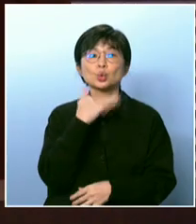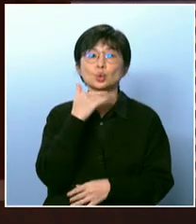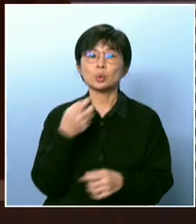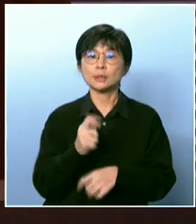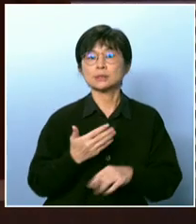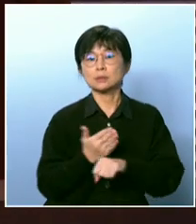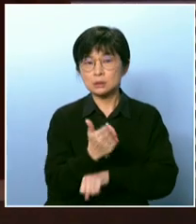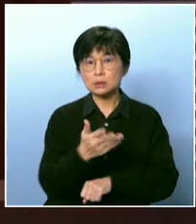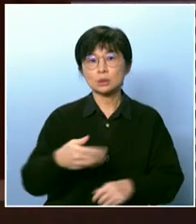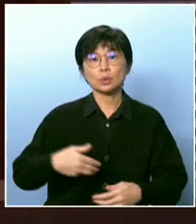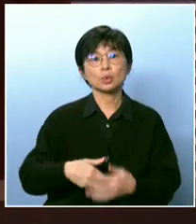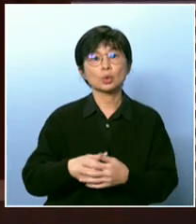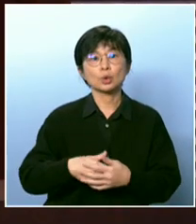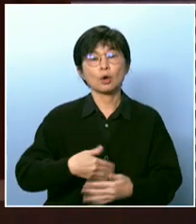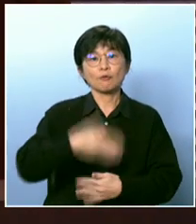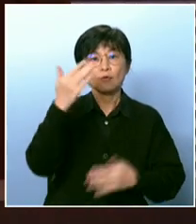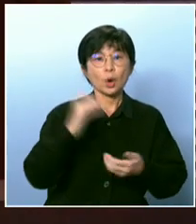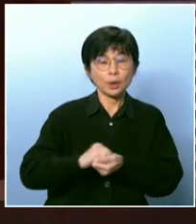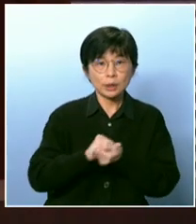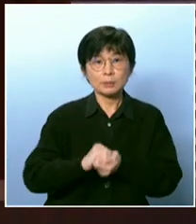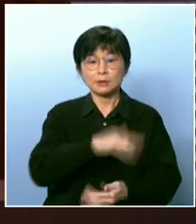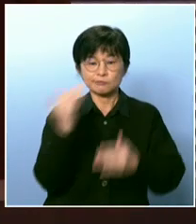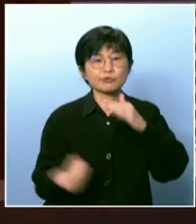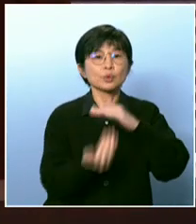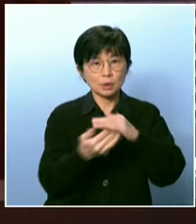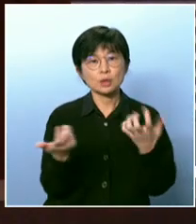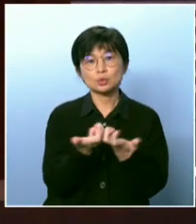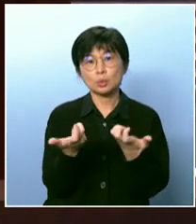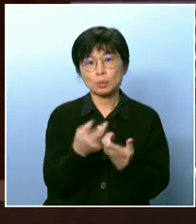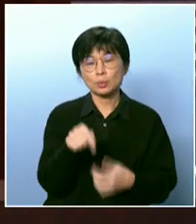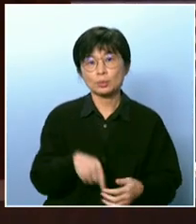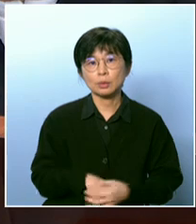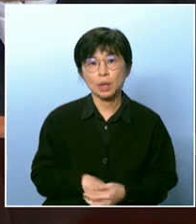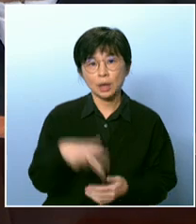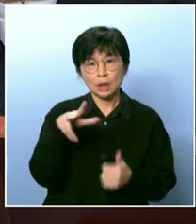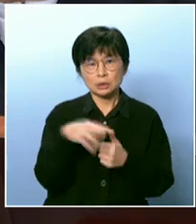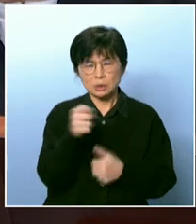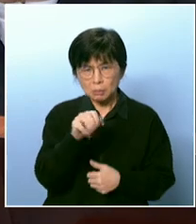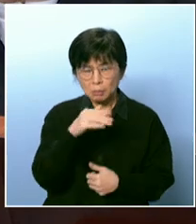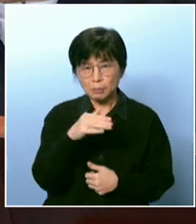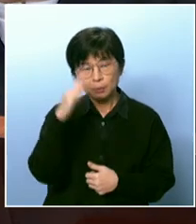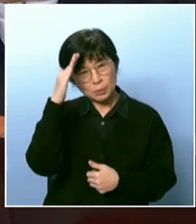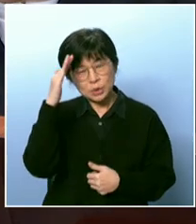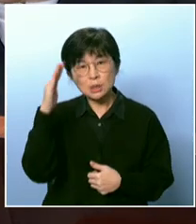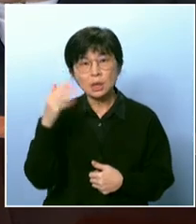the amount to be spent exceeds the project estimate, the Housing Society will have to bear the costs.